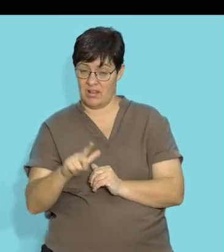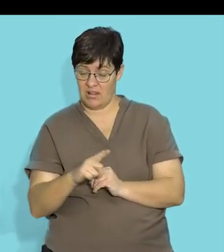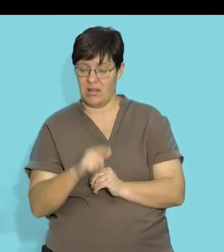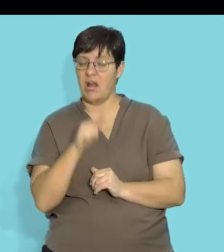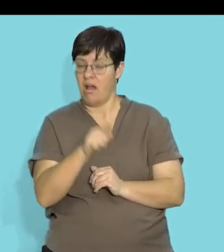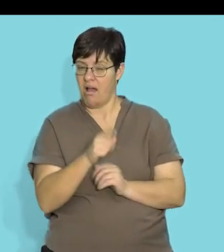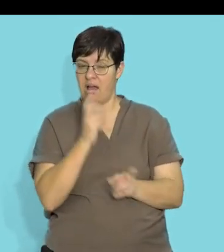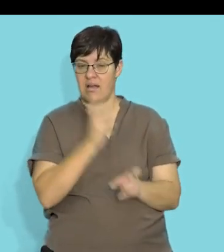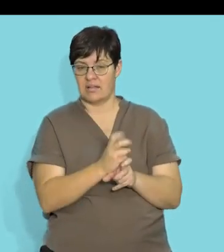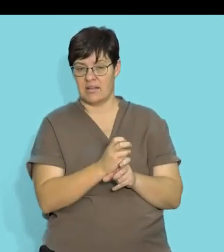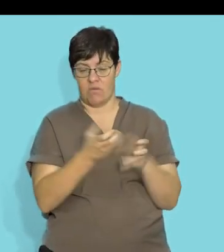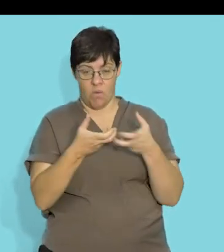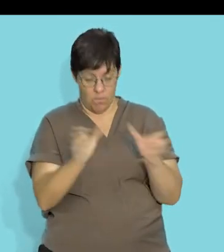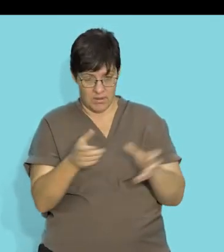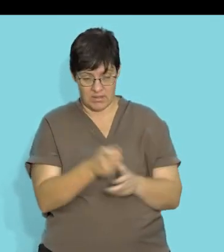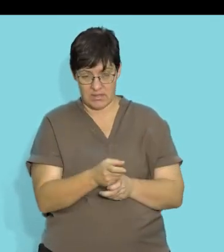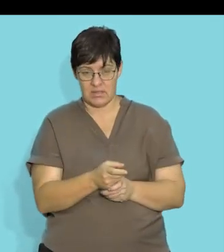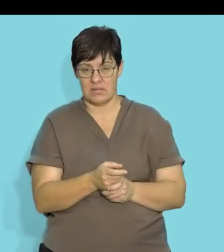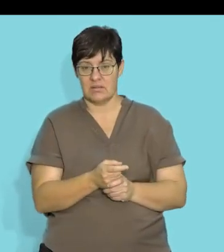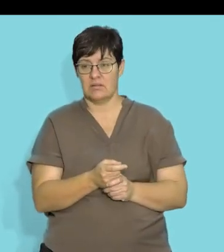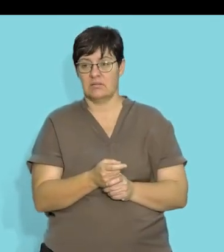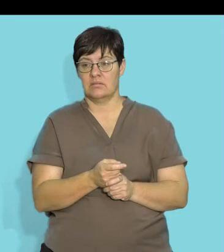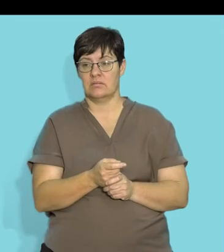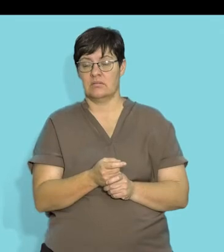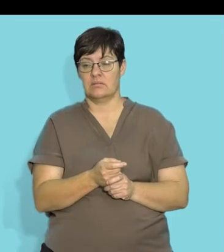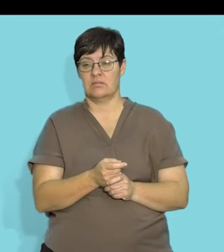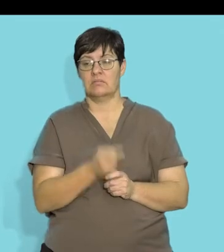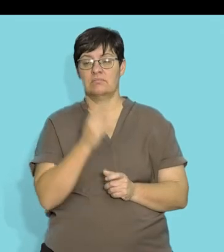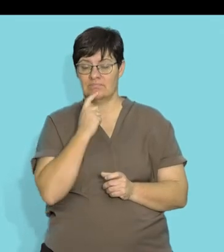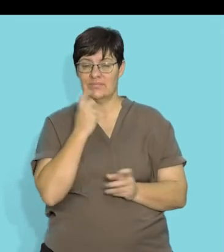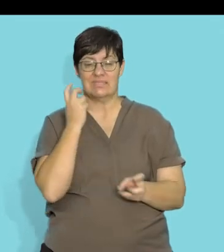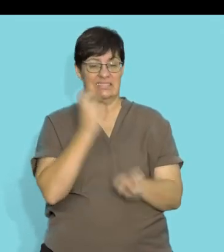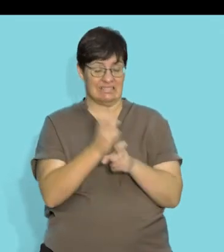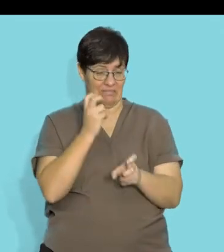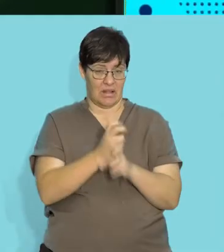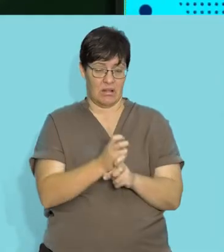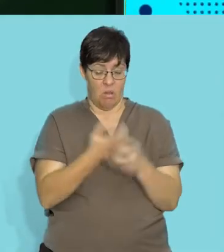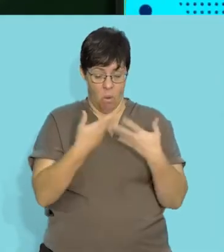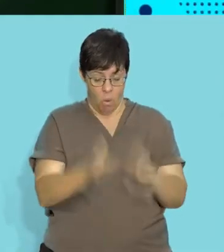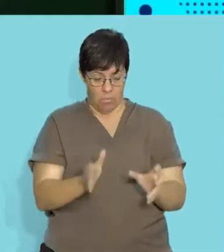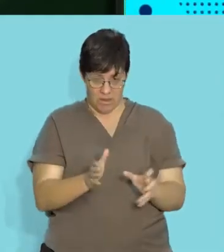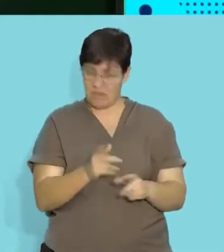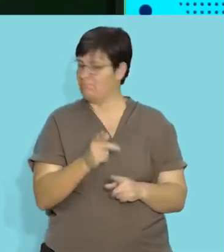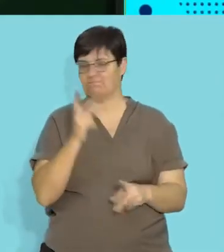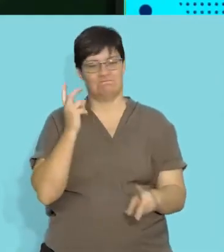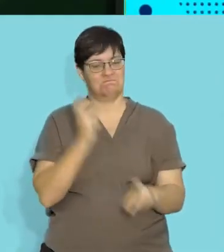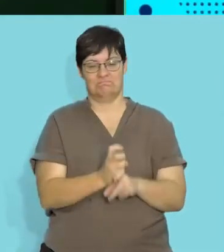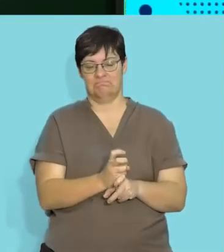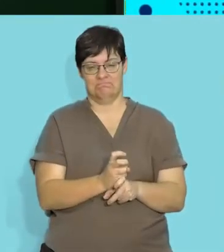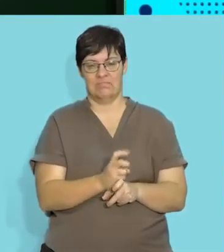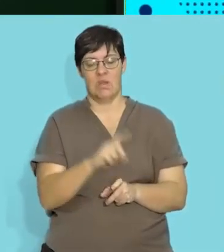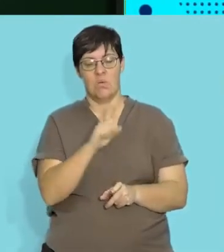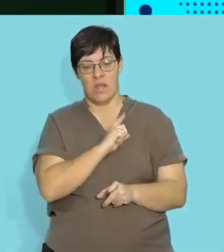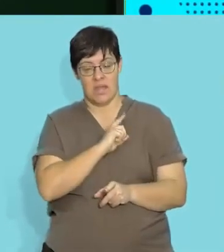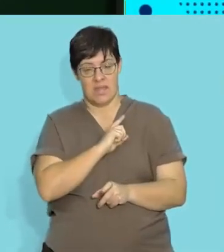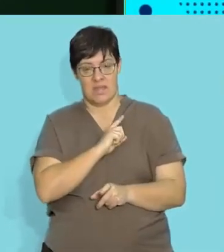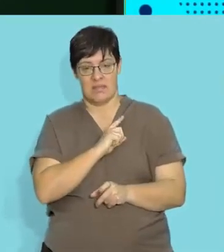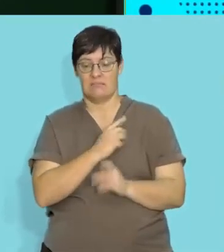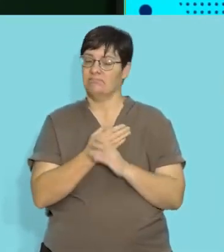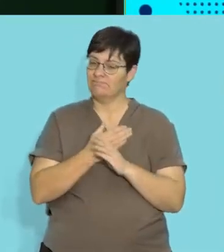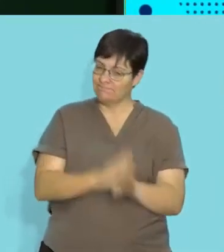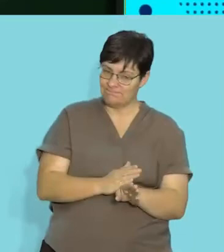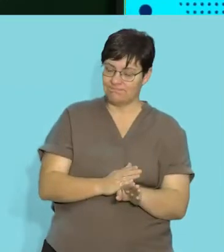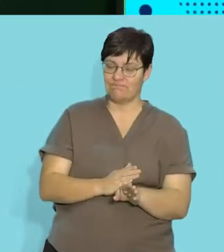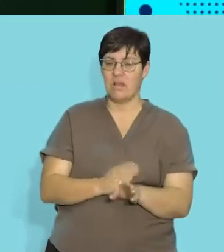of opened up the coconut at any time, you know that that shell becomes quite difficult to crack. And so it prevents that seed from one,